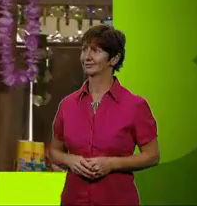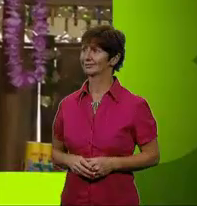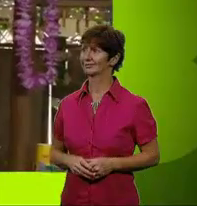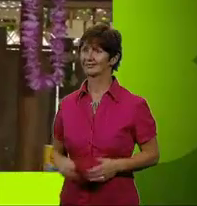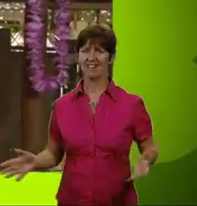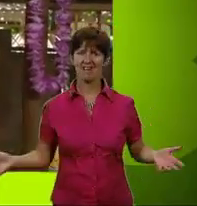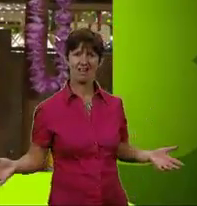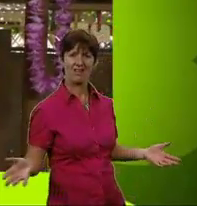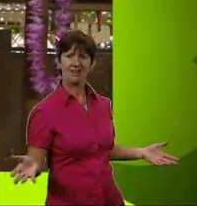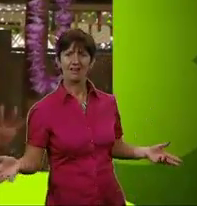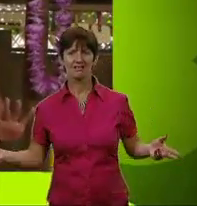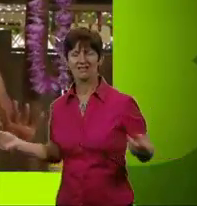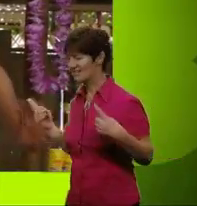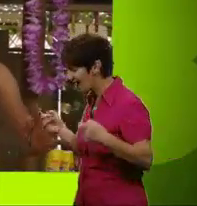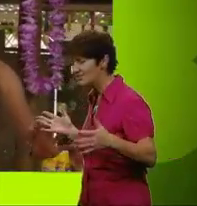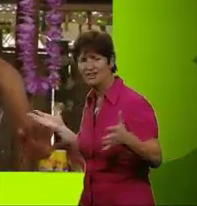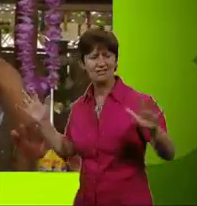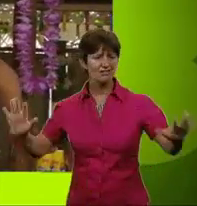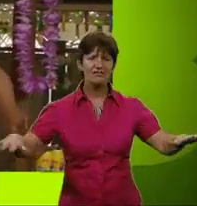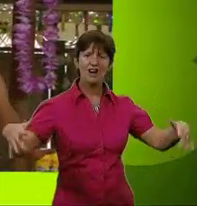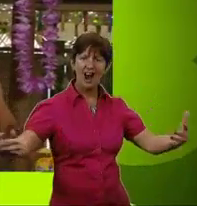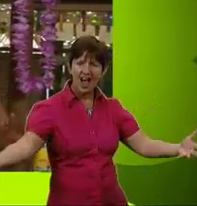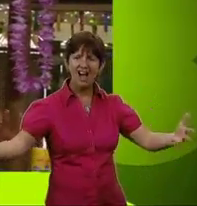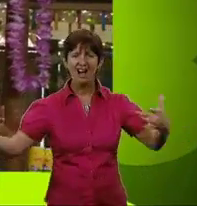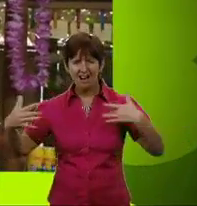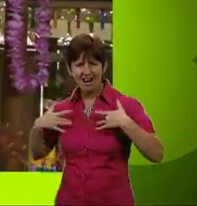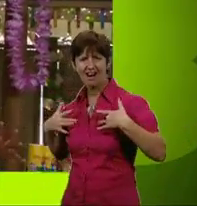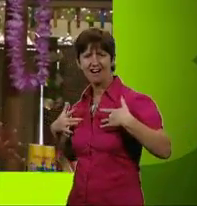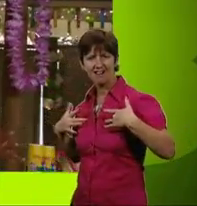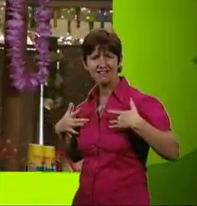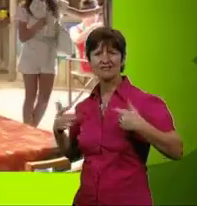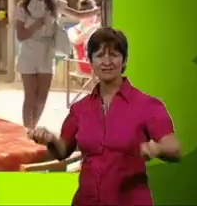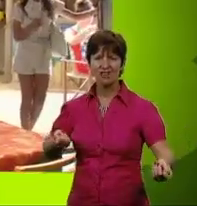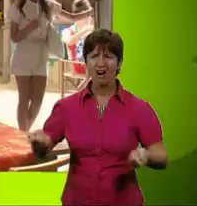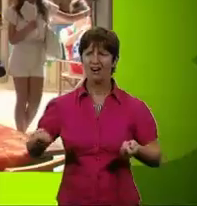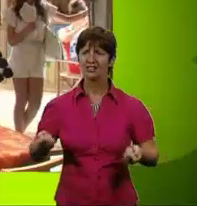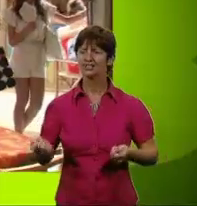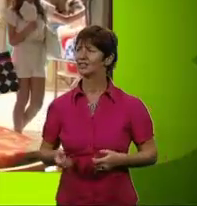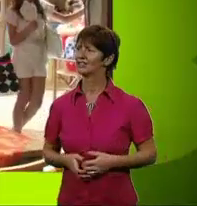You can do this, bro. Okay, people, relax. Ty's in charge.